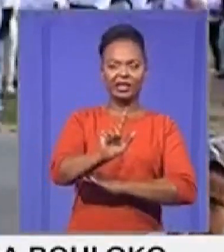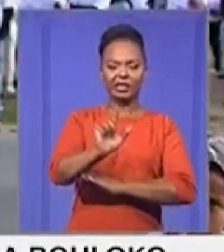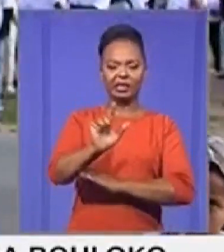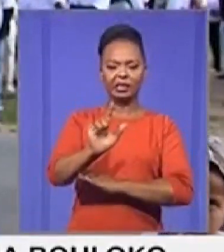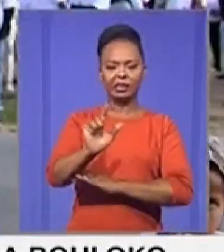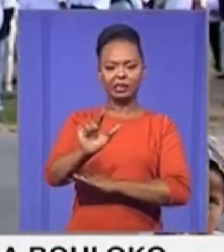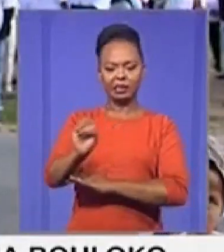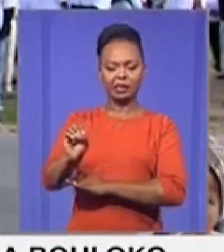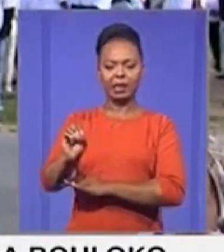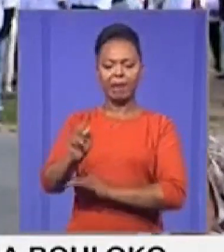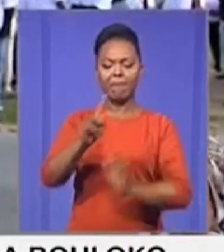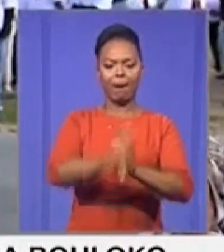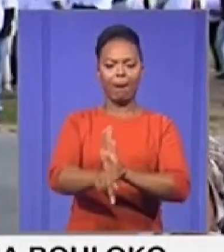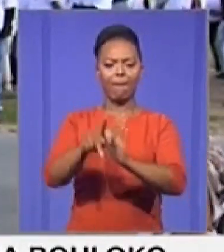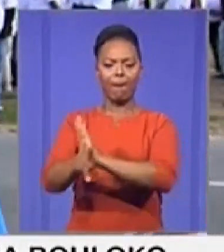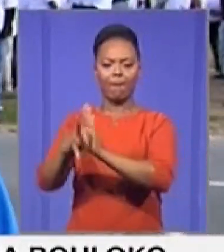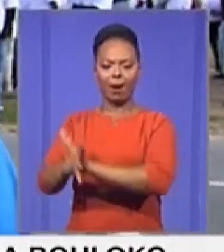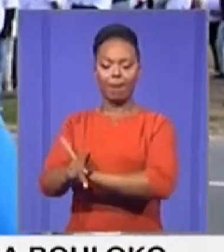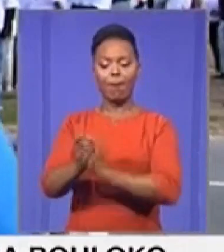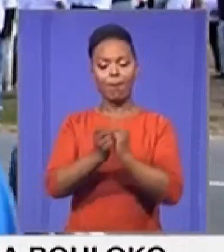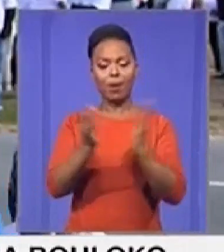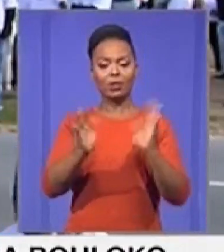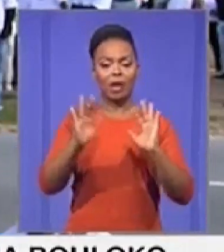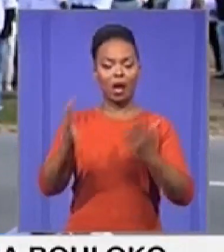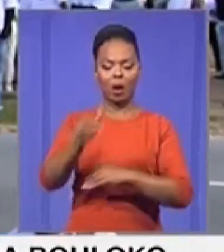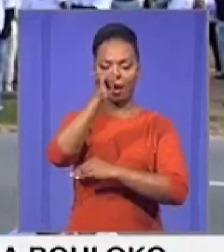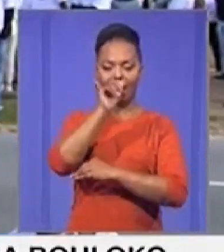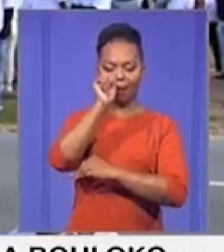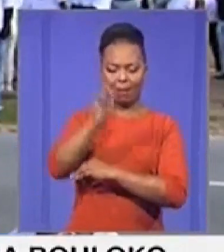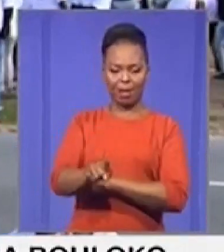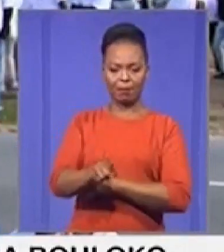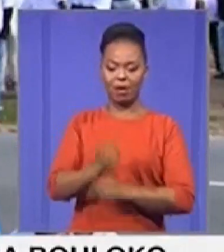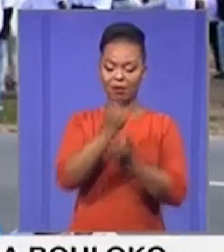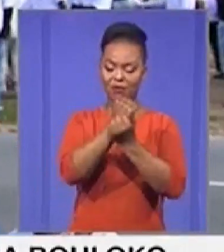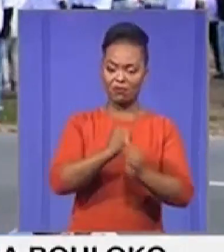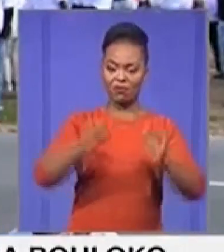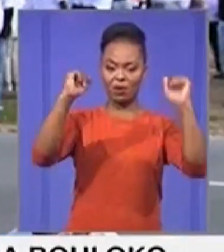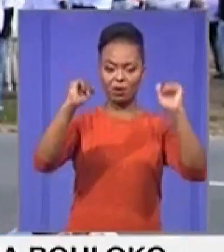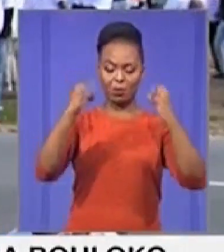been committed and it's linked to gangsterism. So we know that it's not freedom